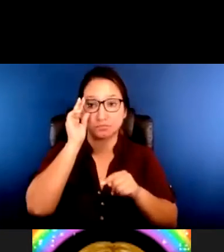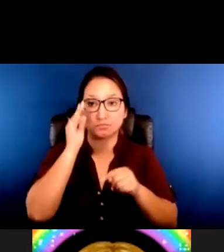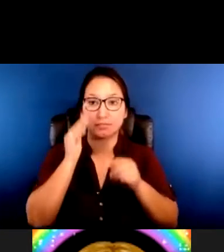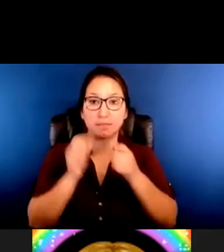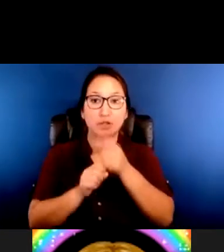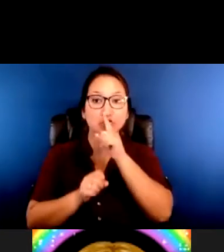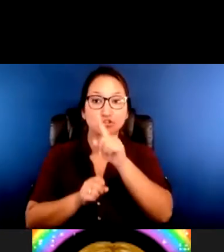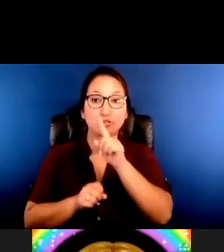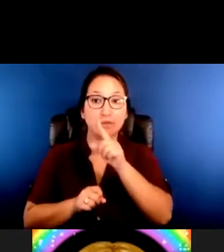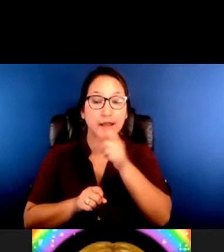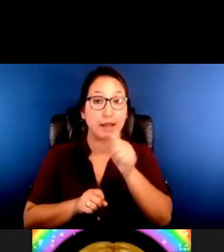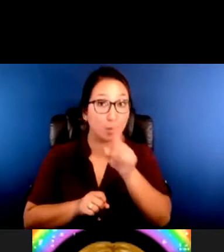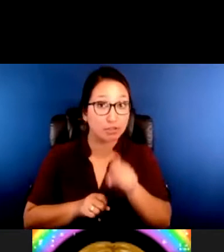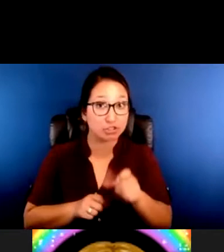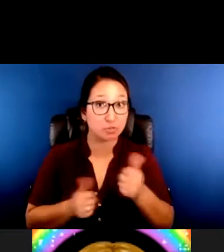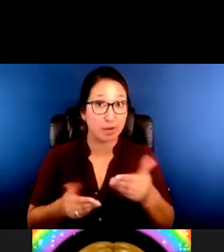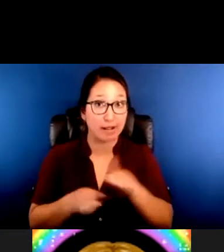covered.